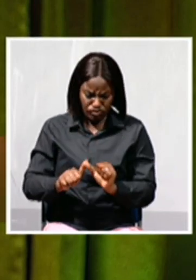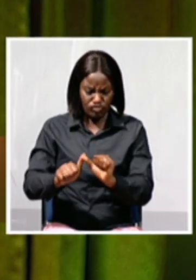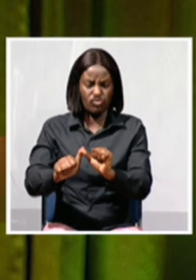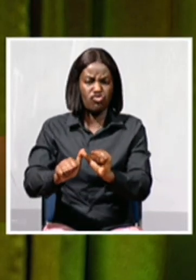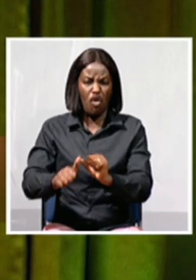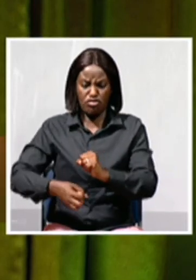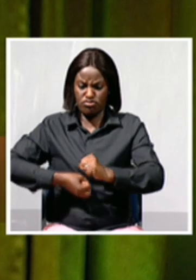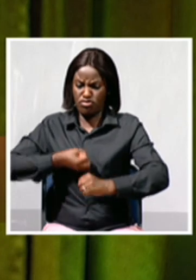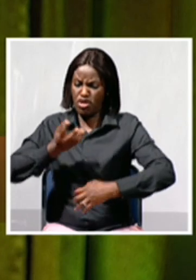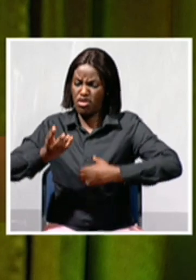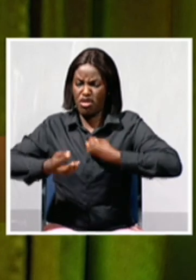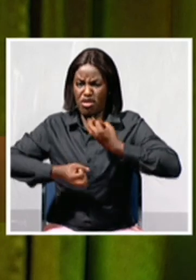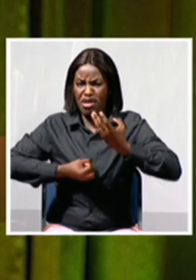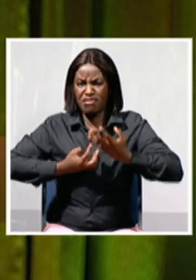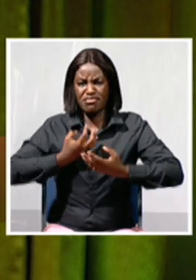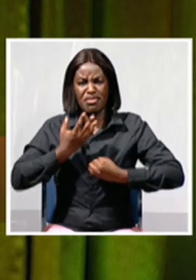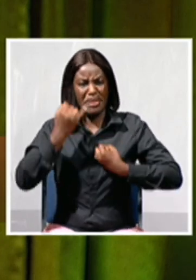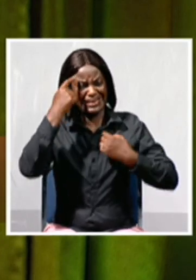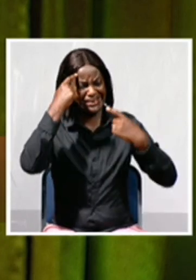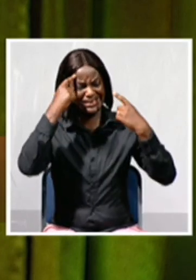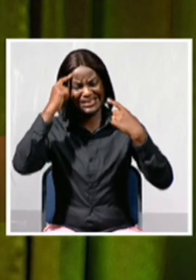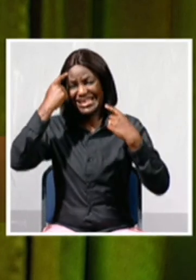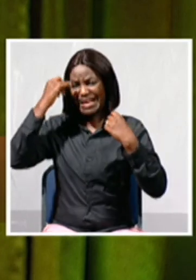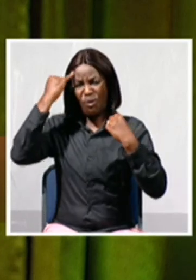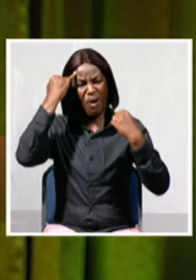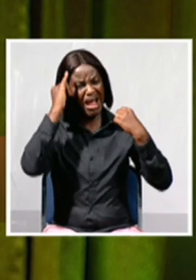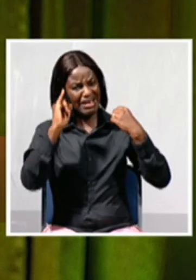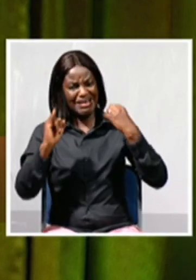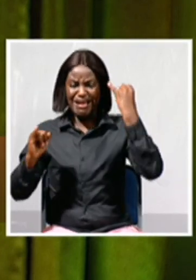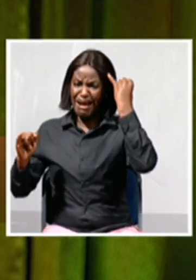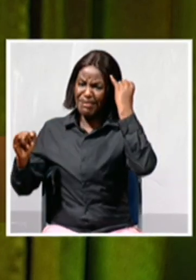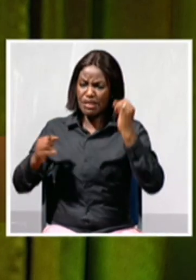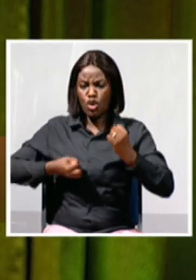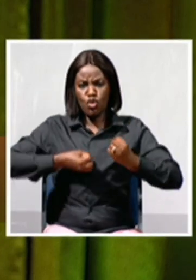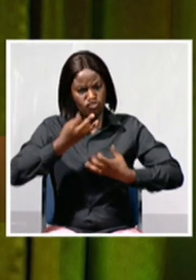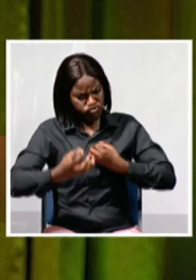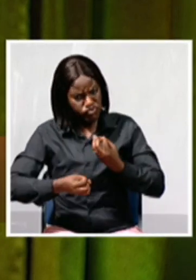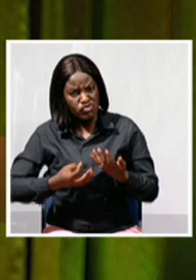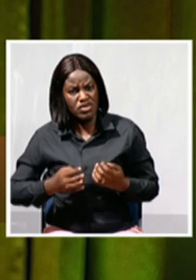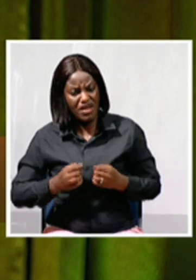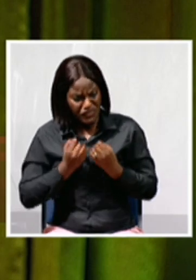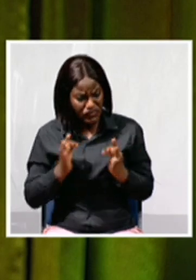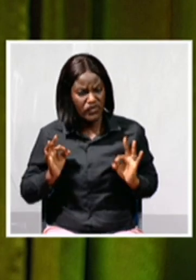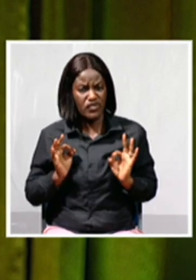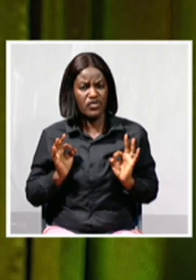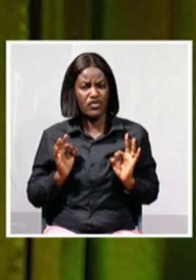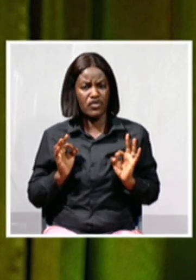sentiments that speak to what we need and where we stand as young people in terms of democracy, in terms of where democracy is concerned.